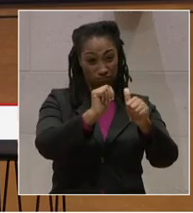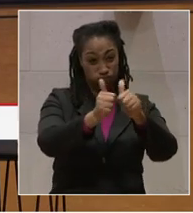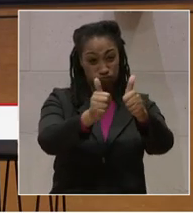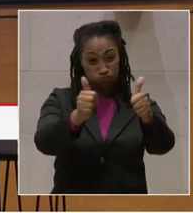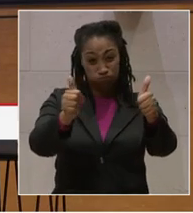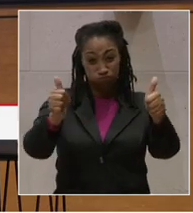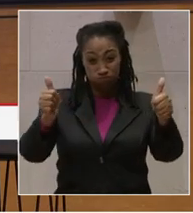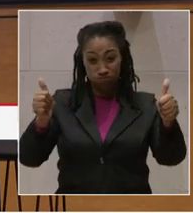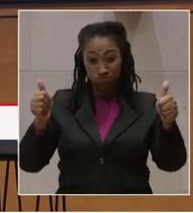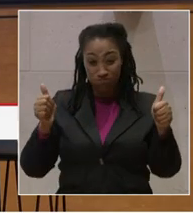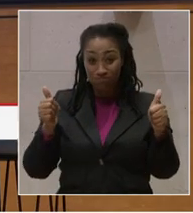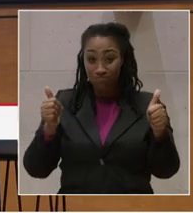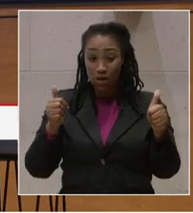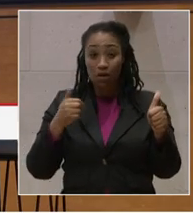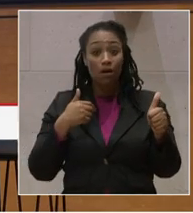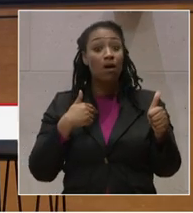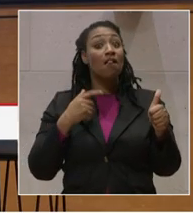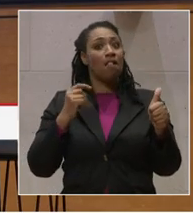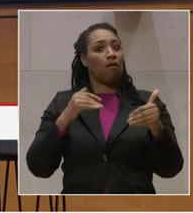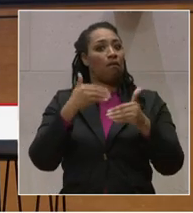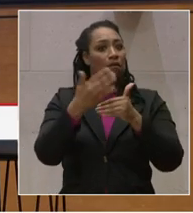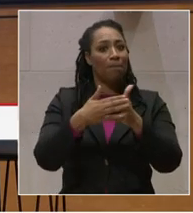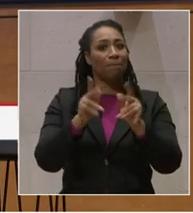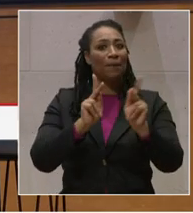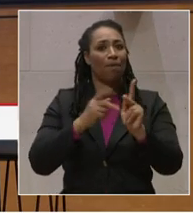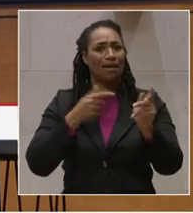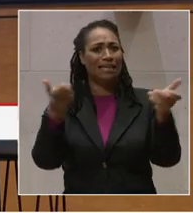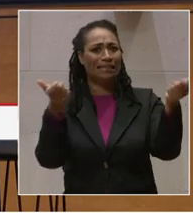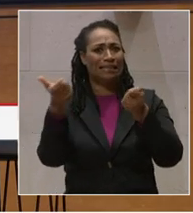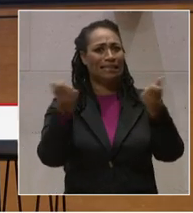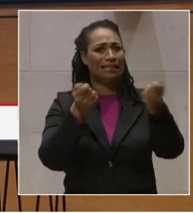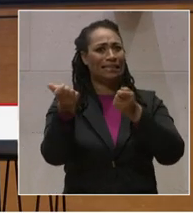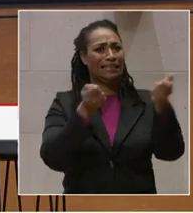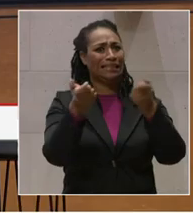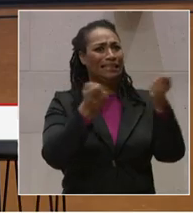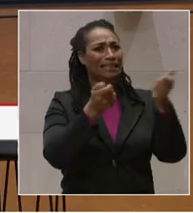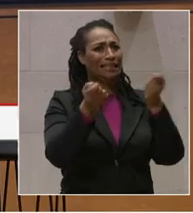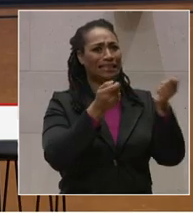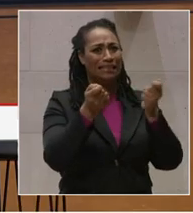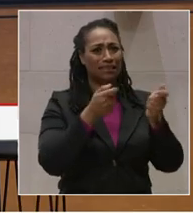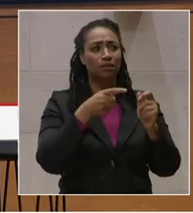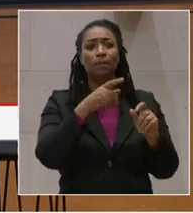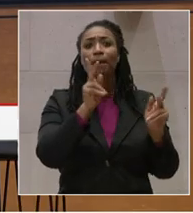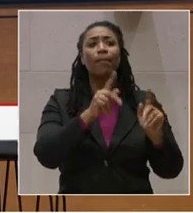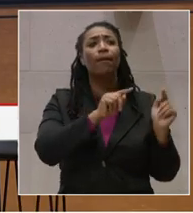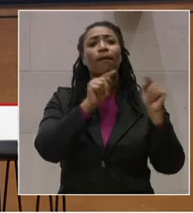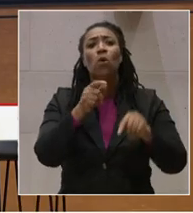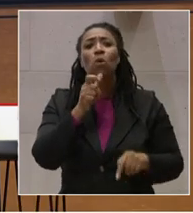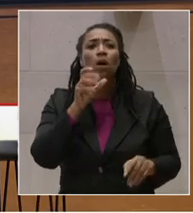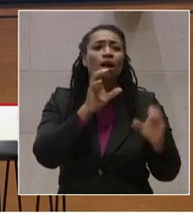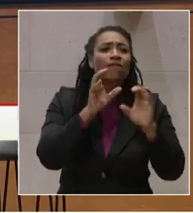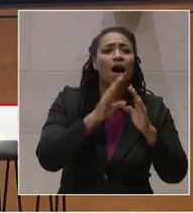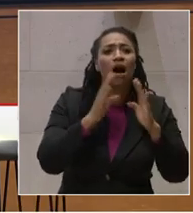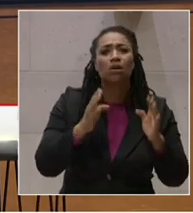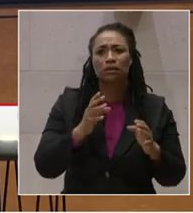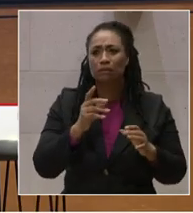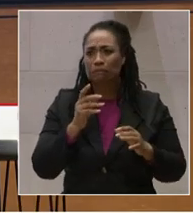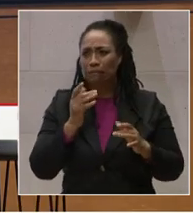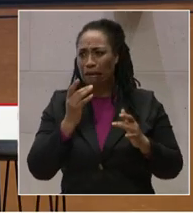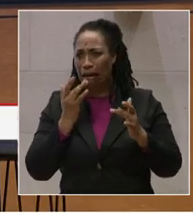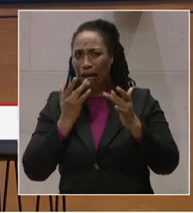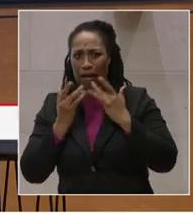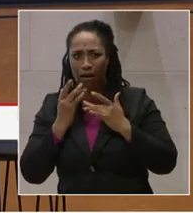DC who will need to find great housing. And our ecosystem around housing is different after